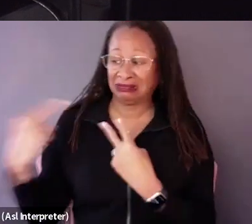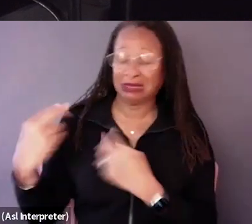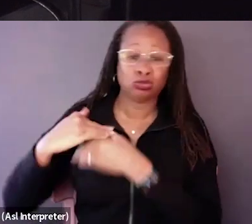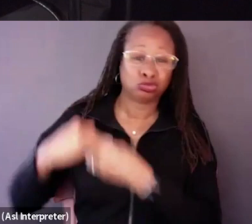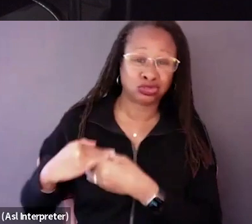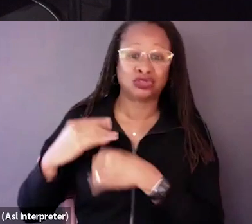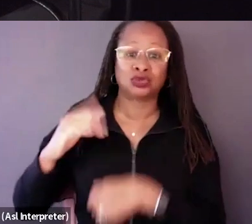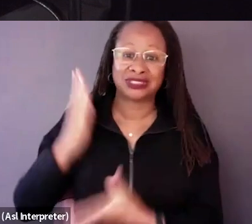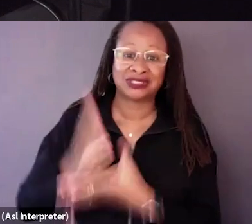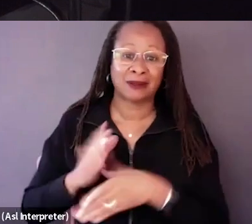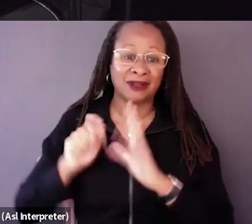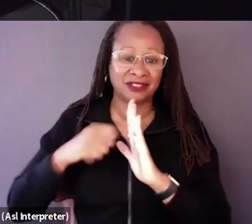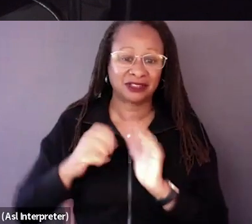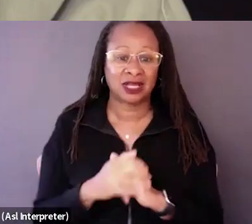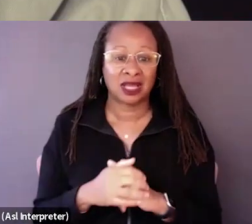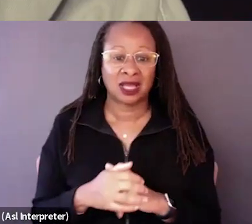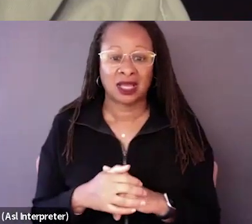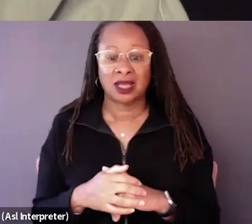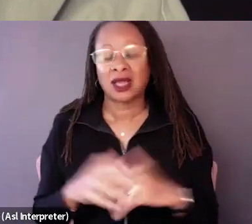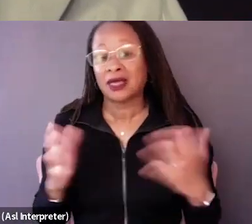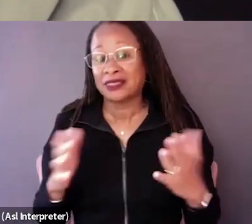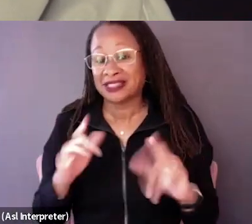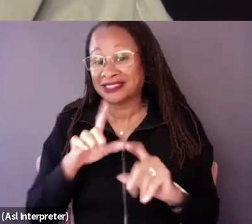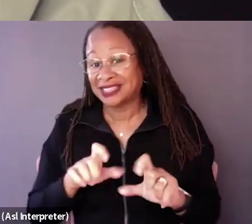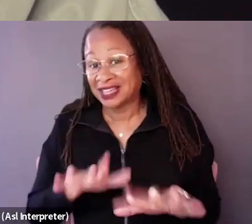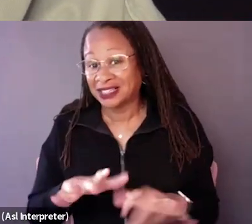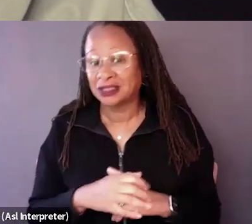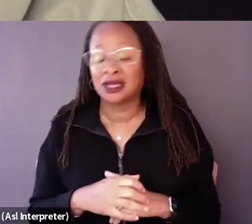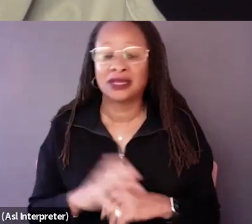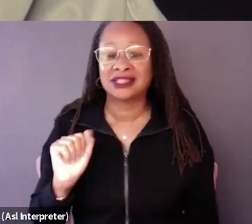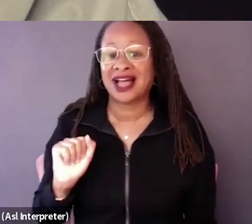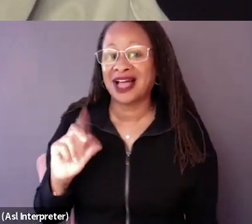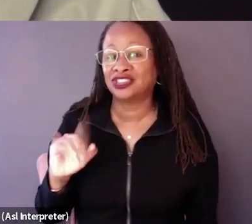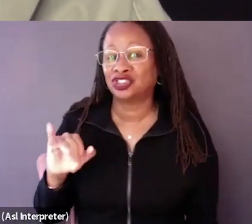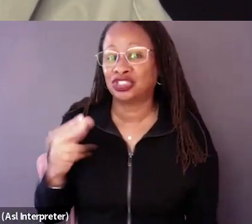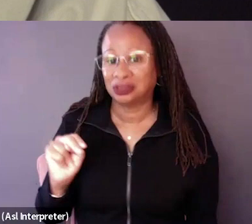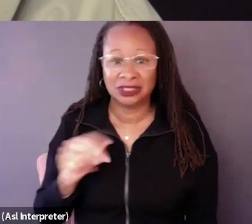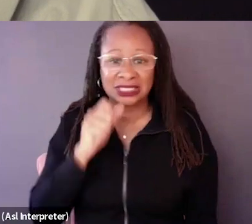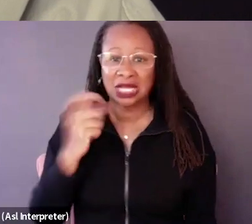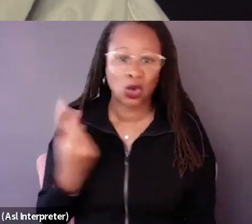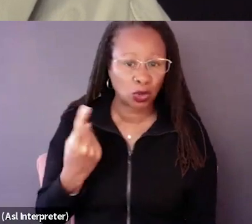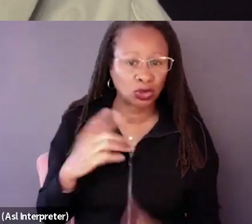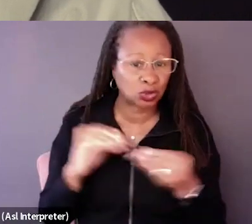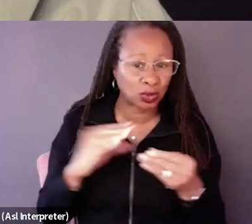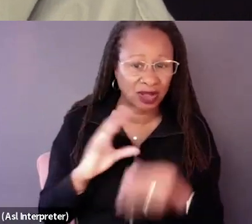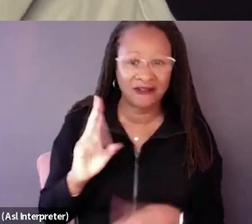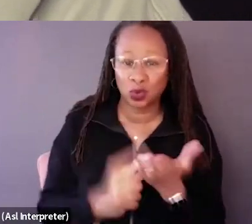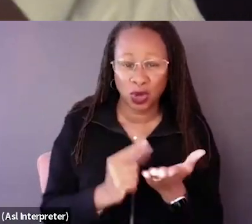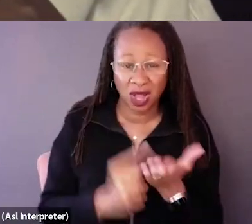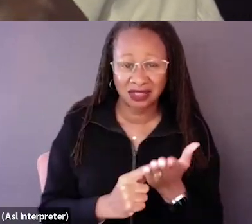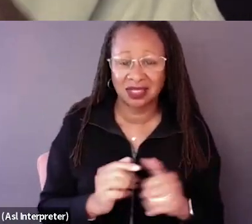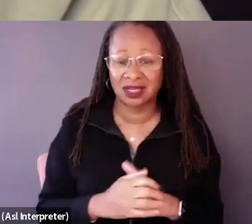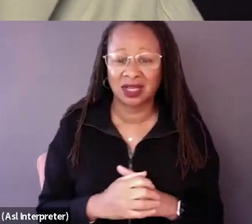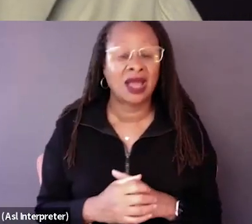task was urgent. It's not just the story of Uganda. This is the story of